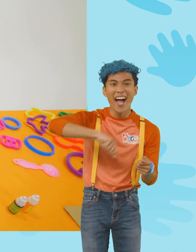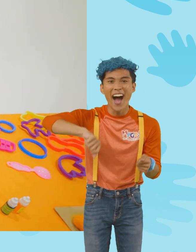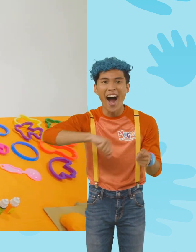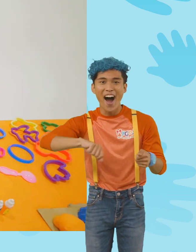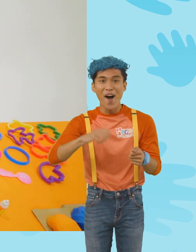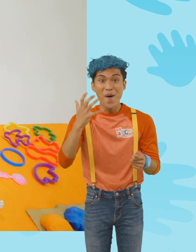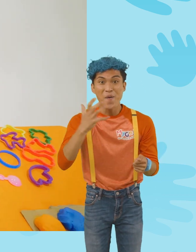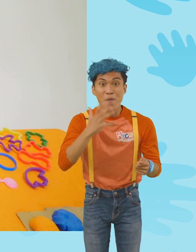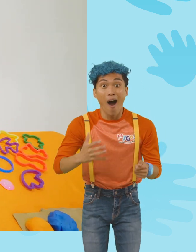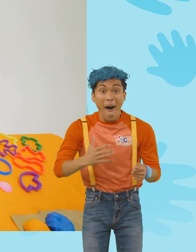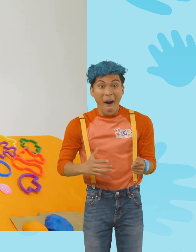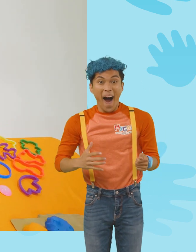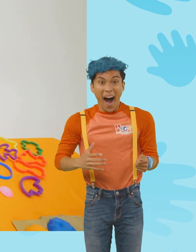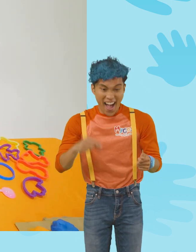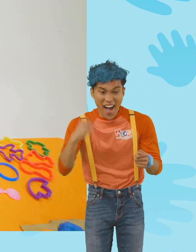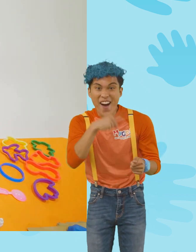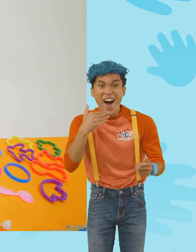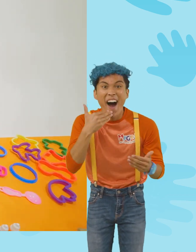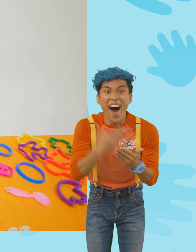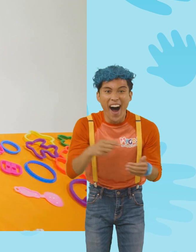Whoa, it's looking so good.